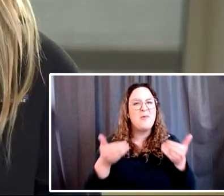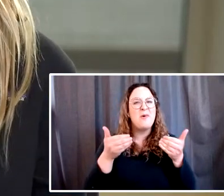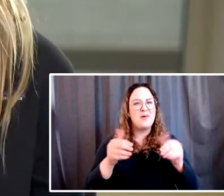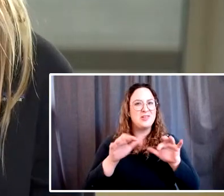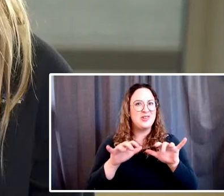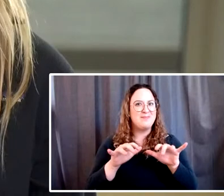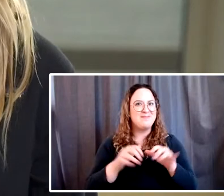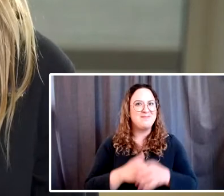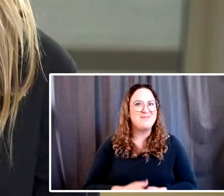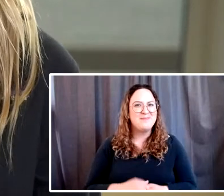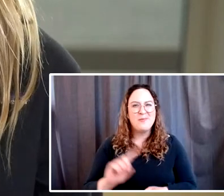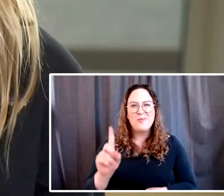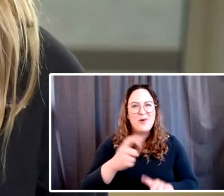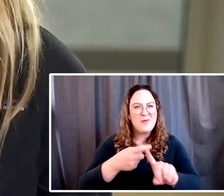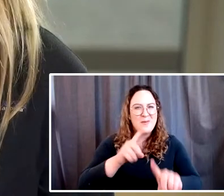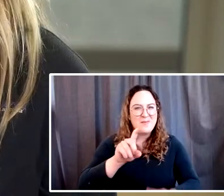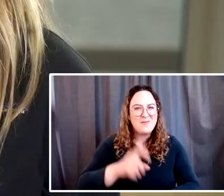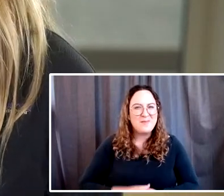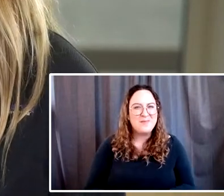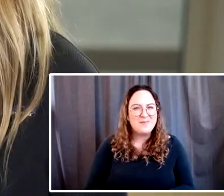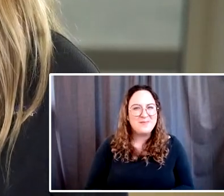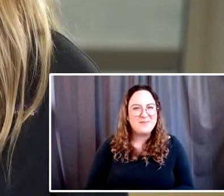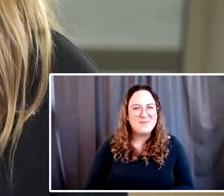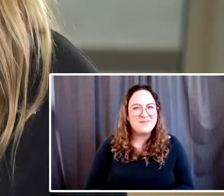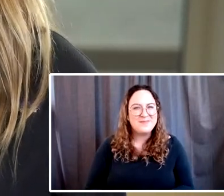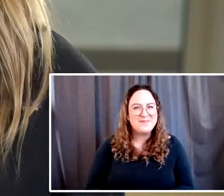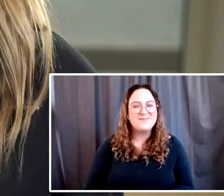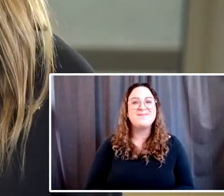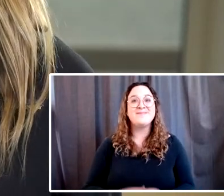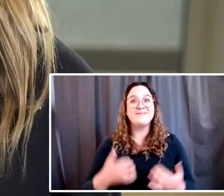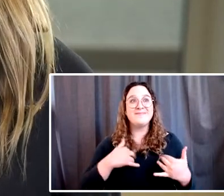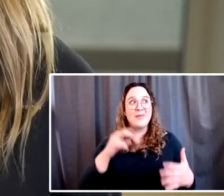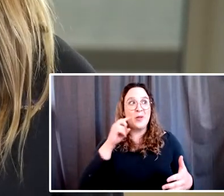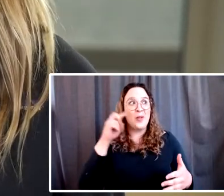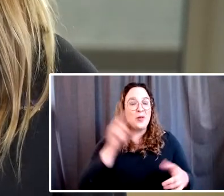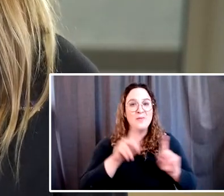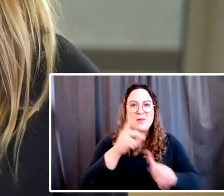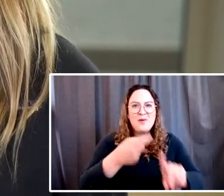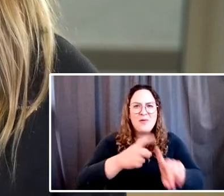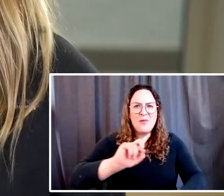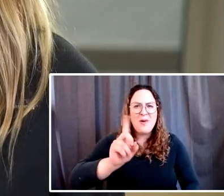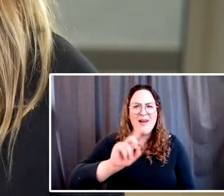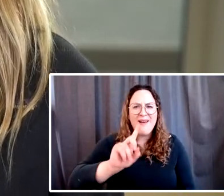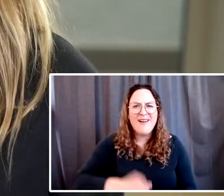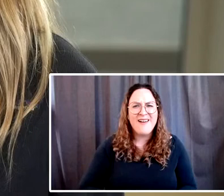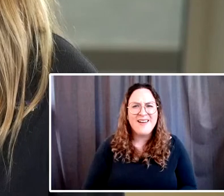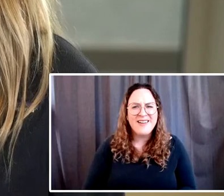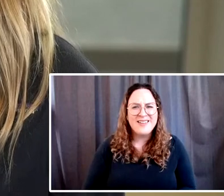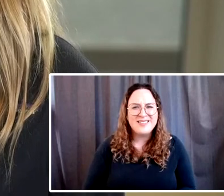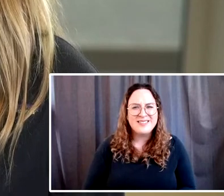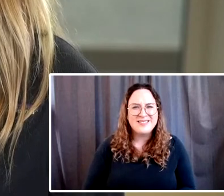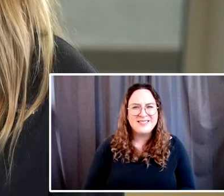response. Let's check in and see where some folks are joining in from.